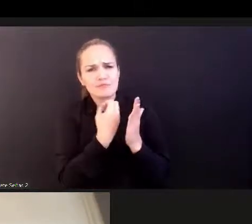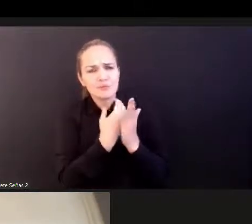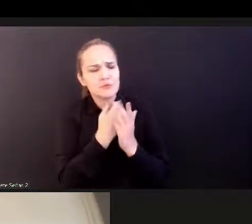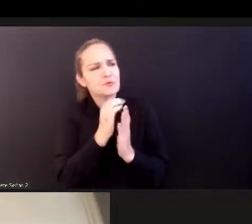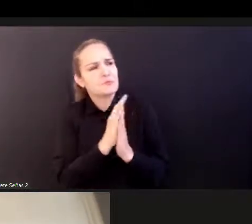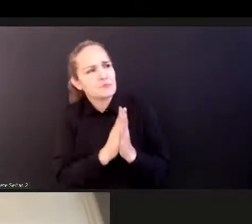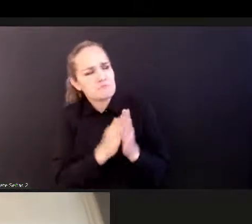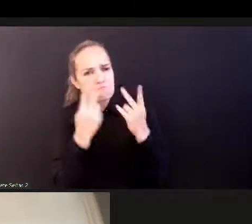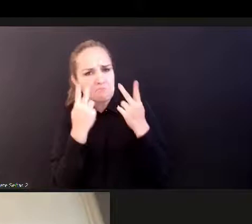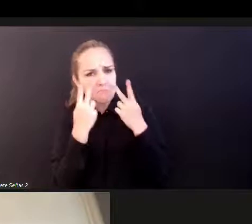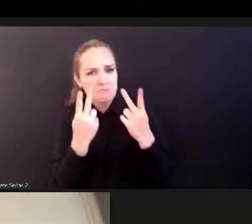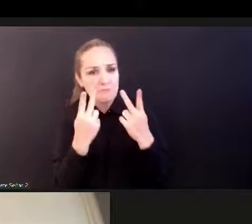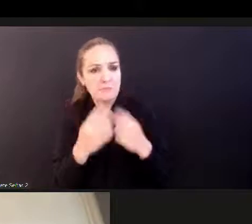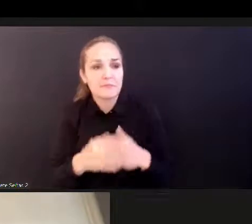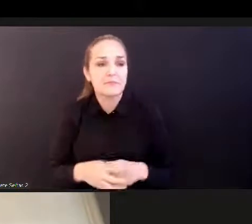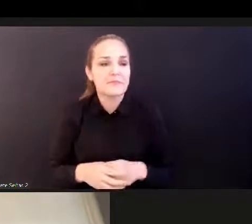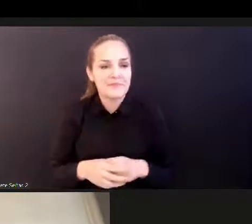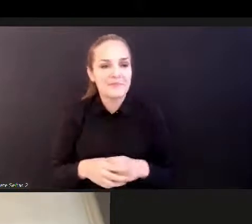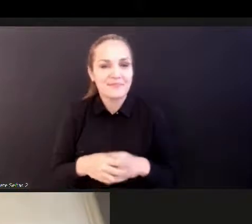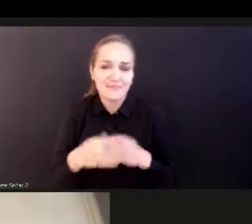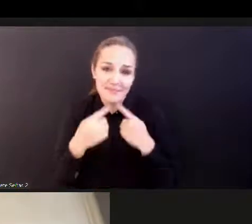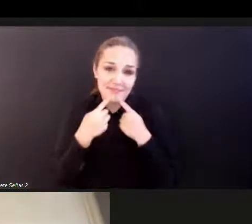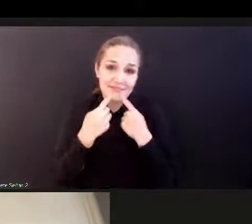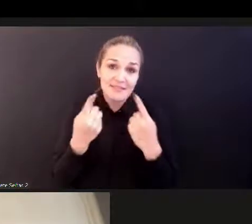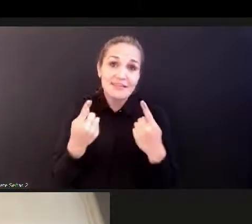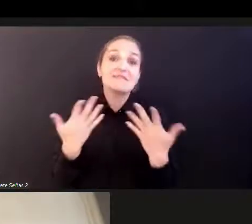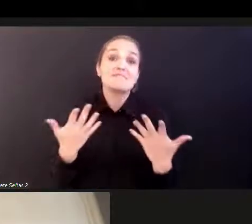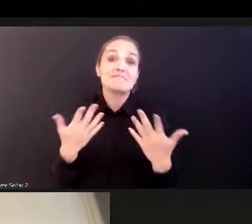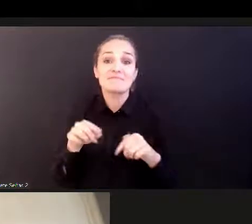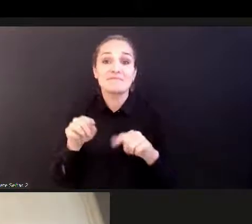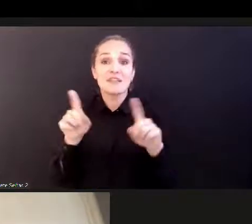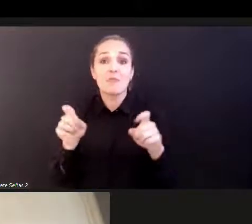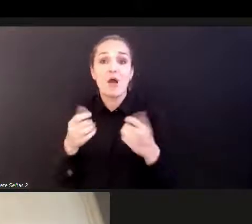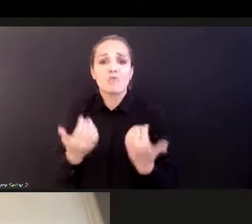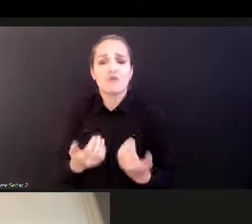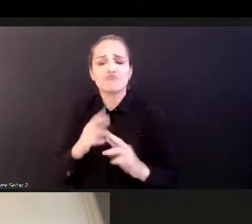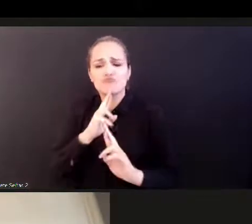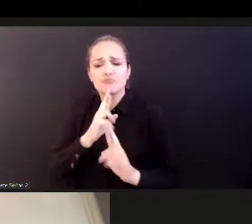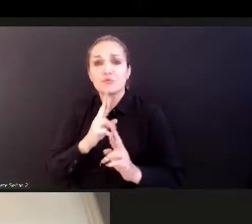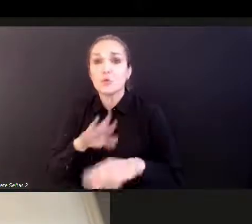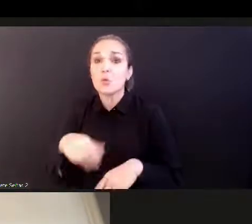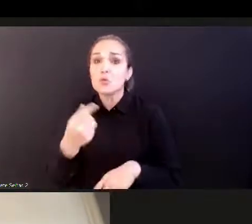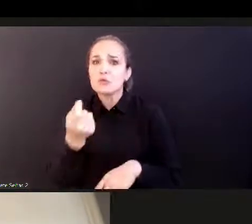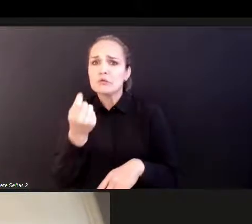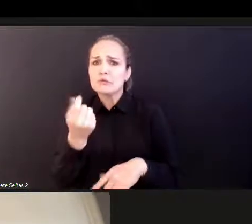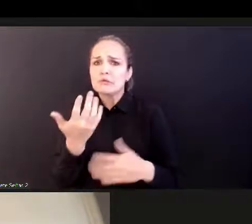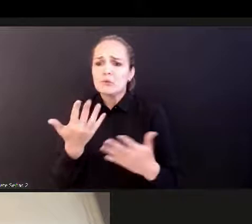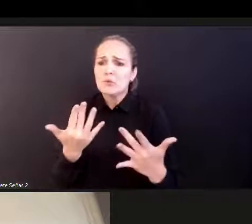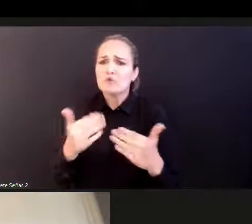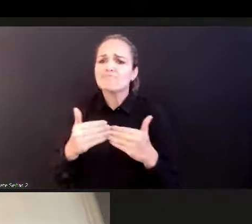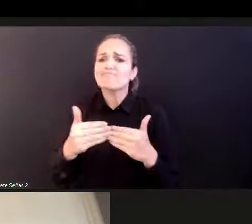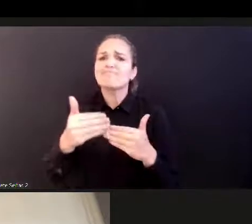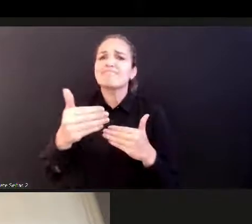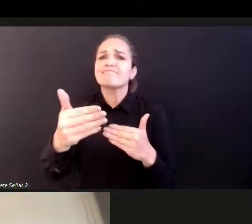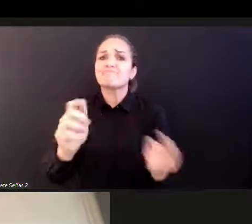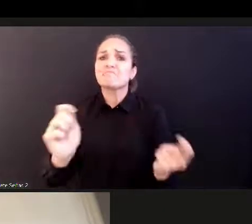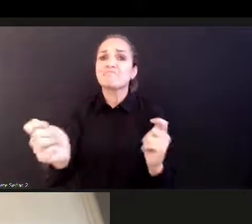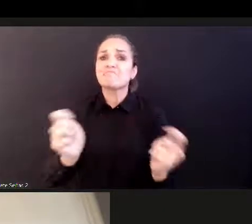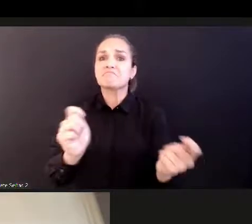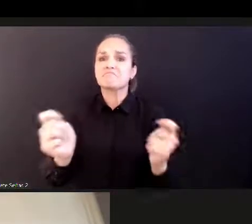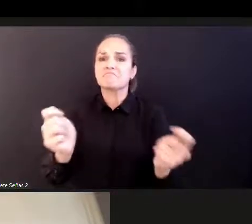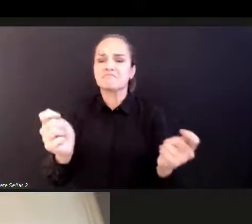tricky, sensitive issue to discuss here. Thank you very much to all our panelists, to